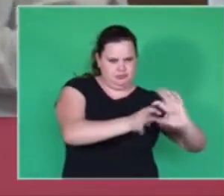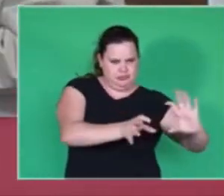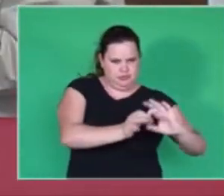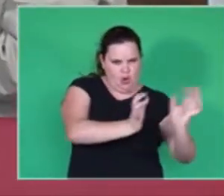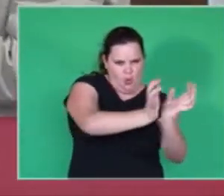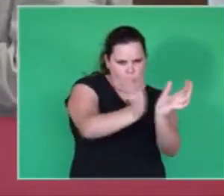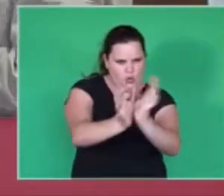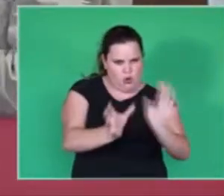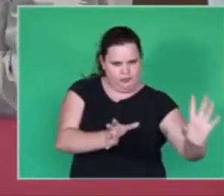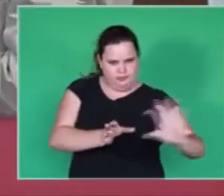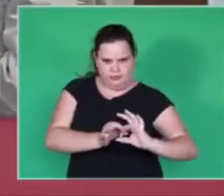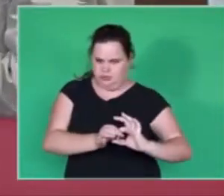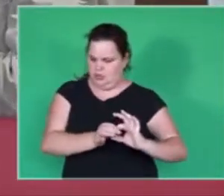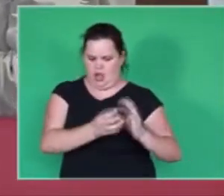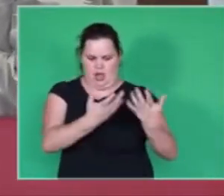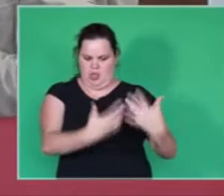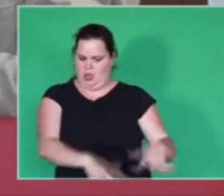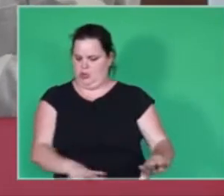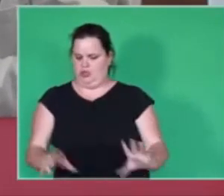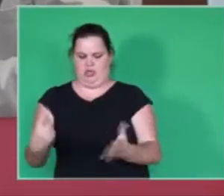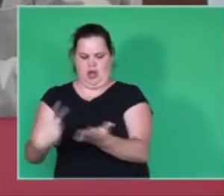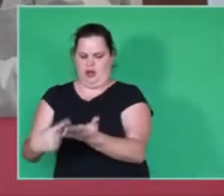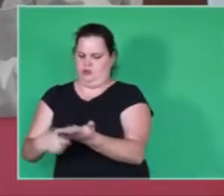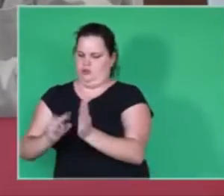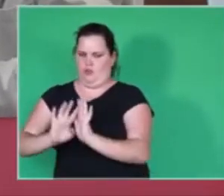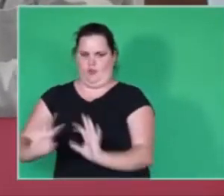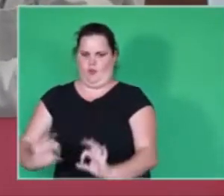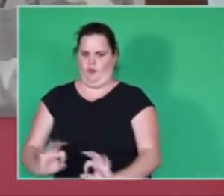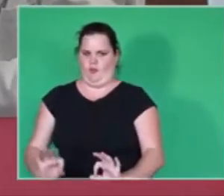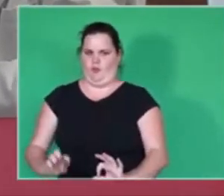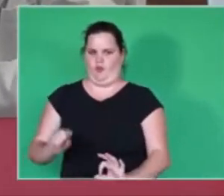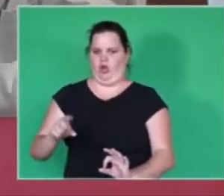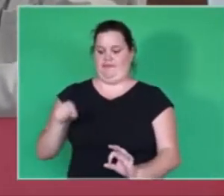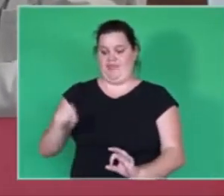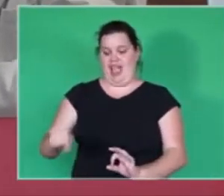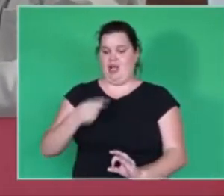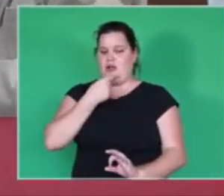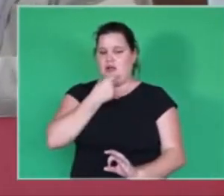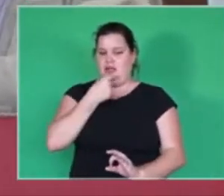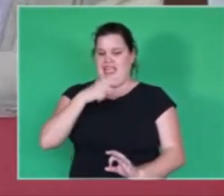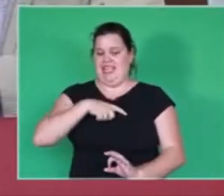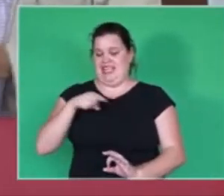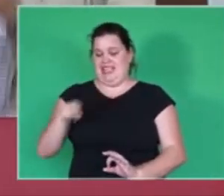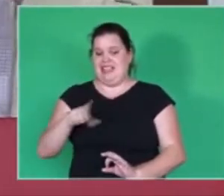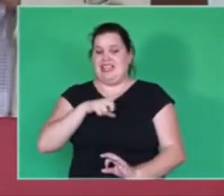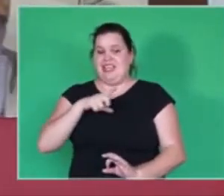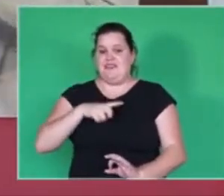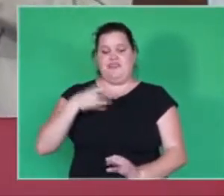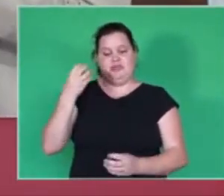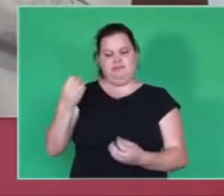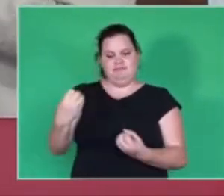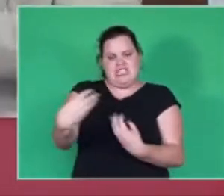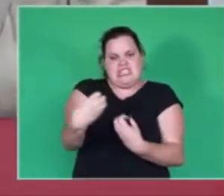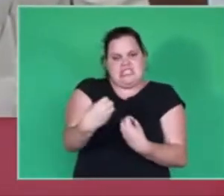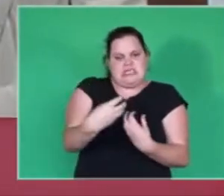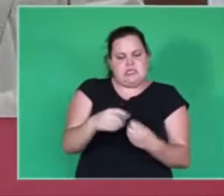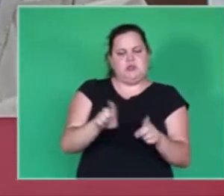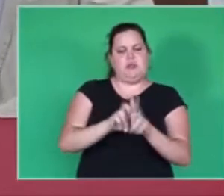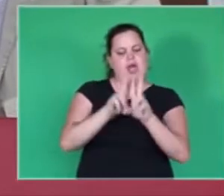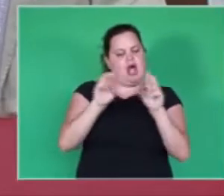fiefdoms. So this brought here some great teachings and